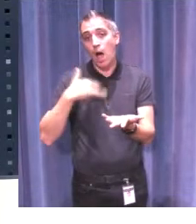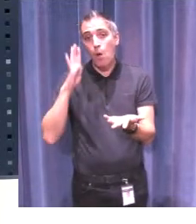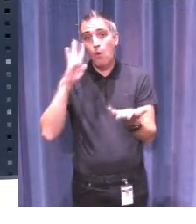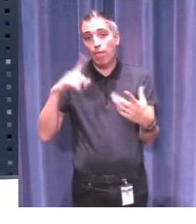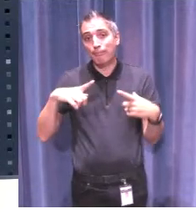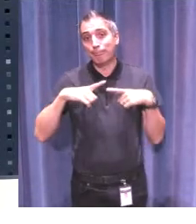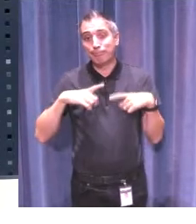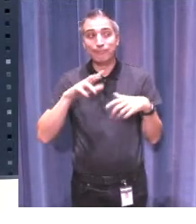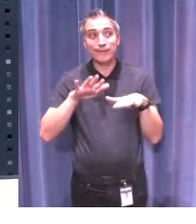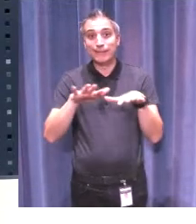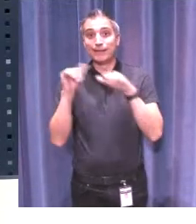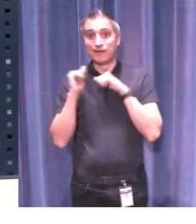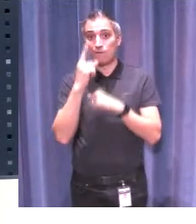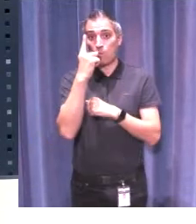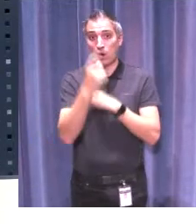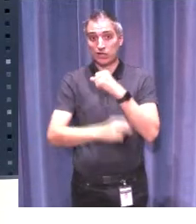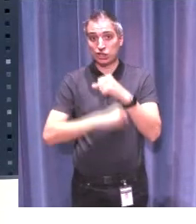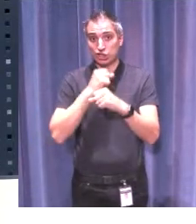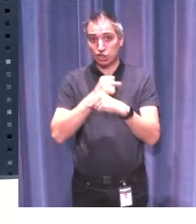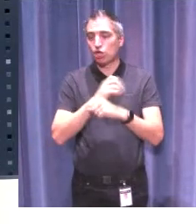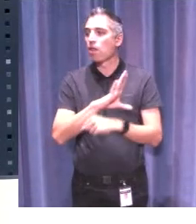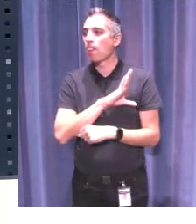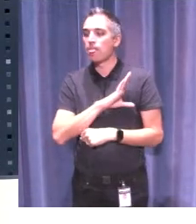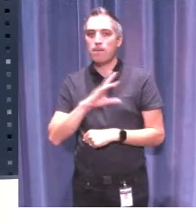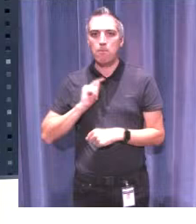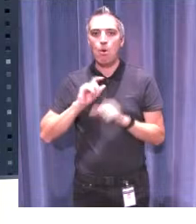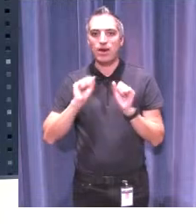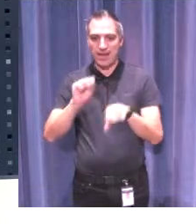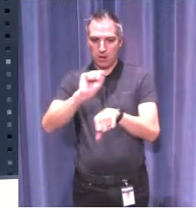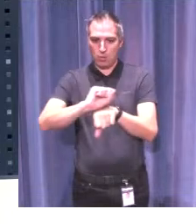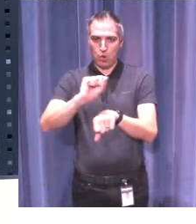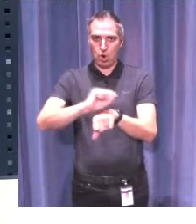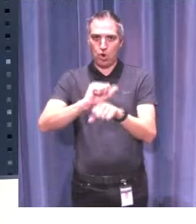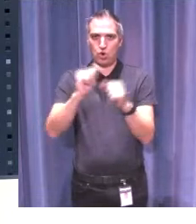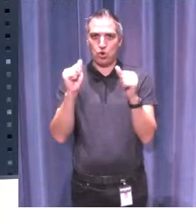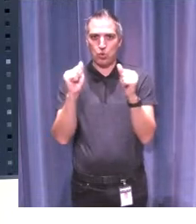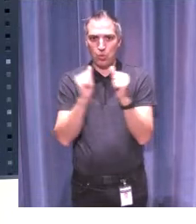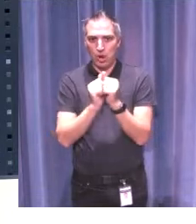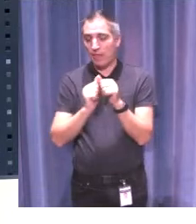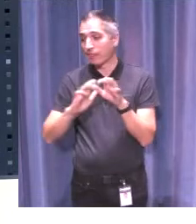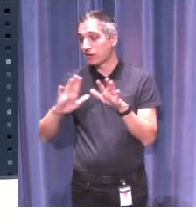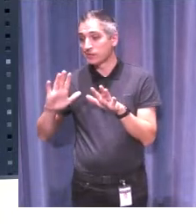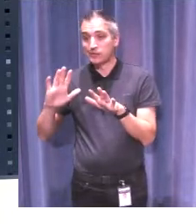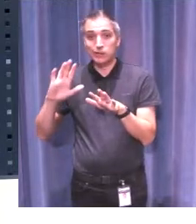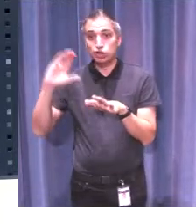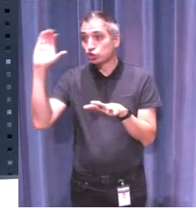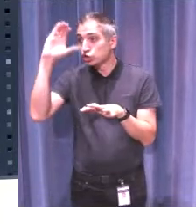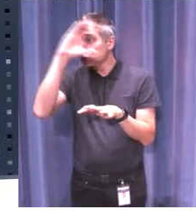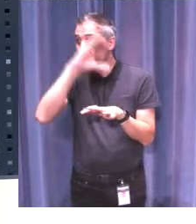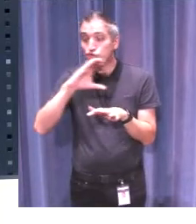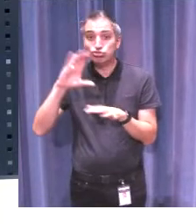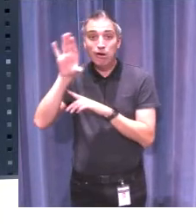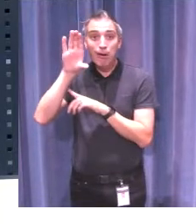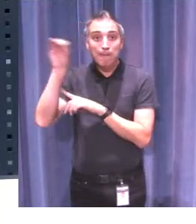out, and the board can work with, a requisite search firm so that the